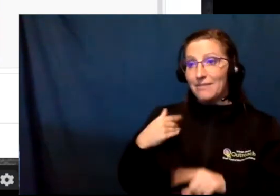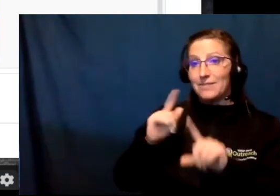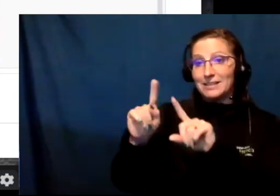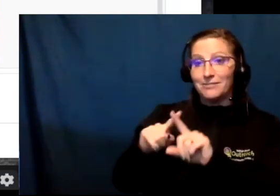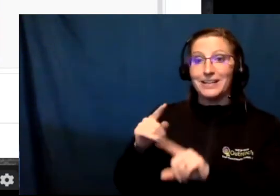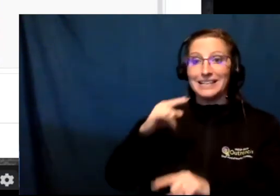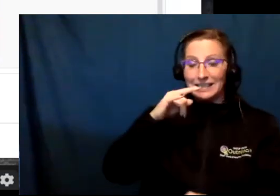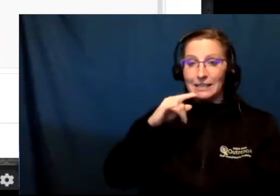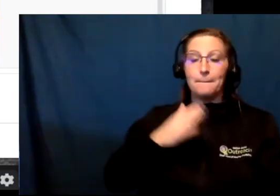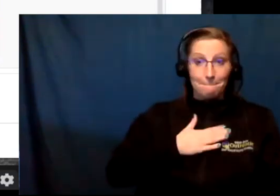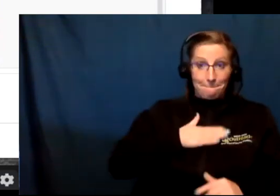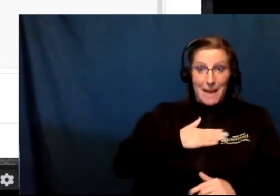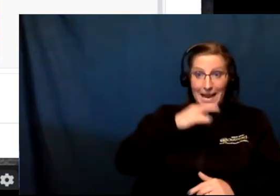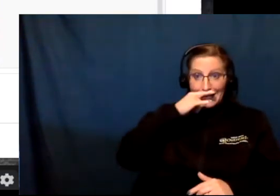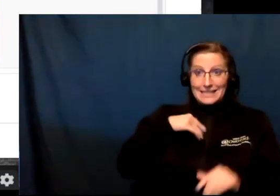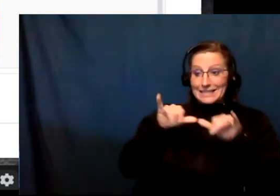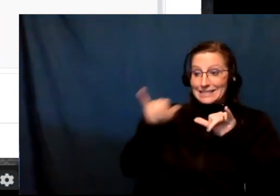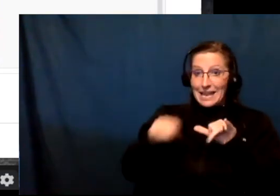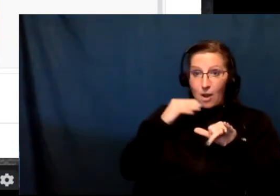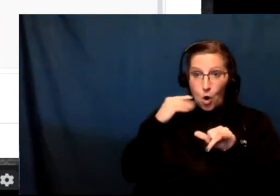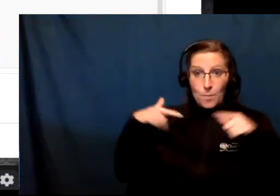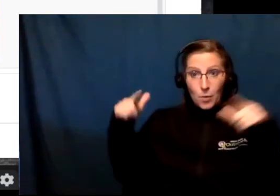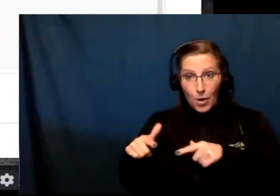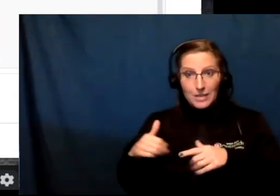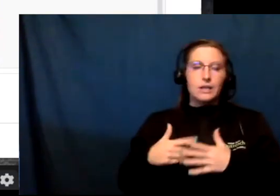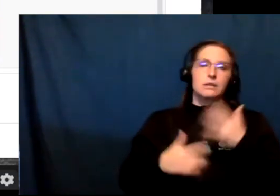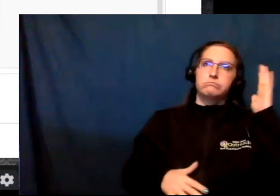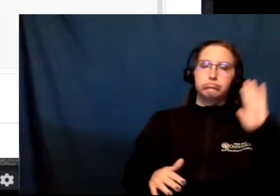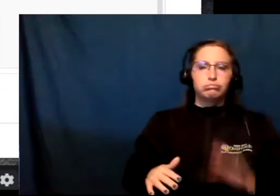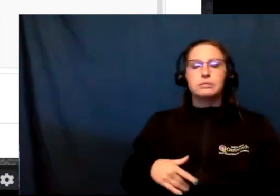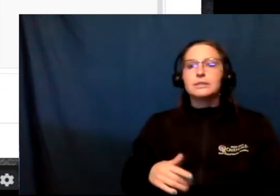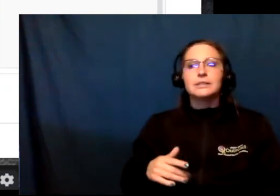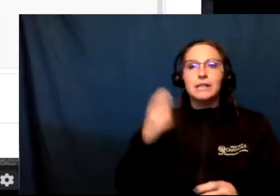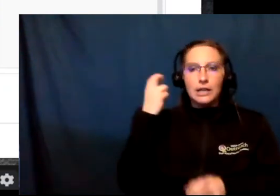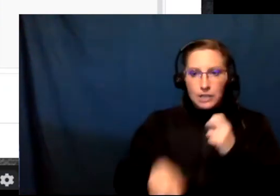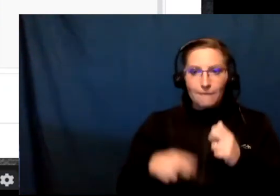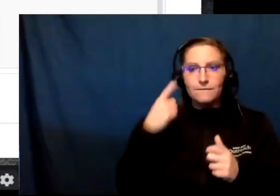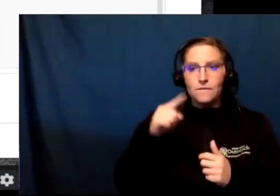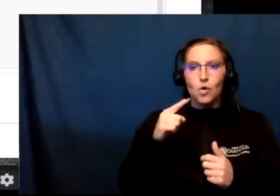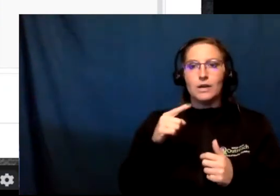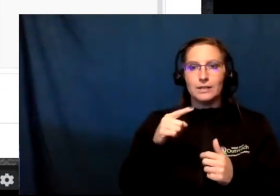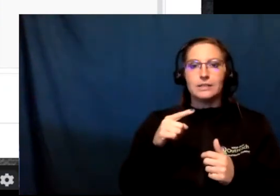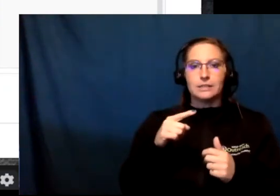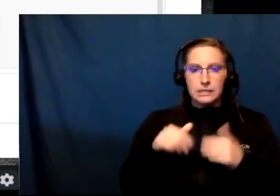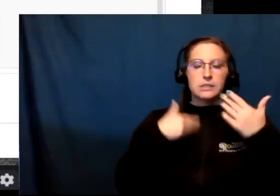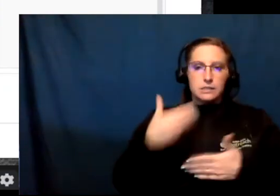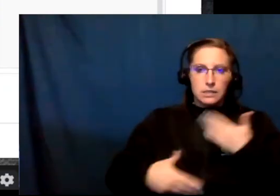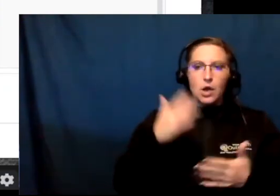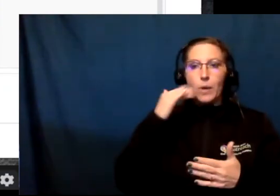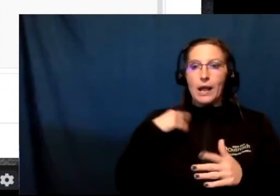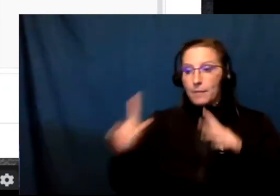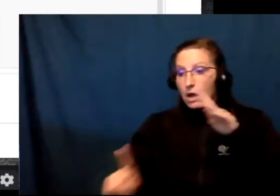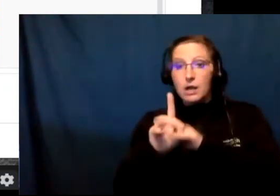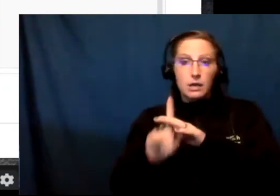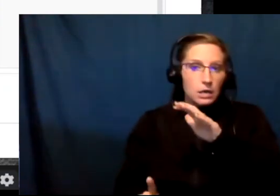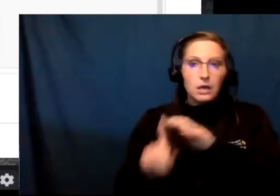had to stay home. So I have to stay home with them. It was really, really hard to get some traction going because I was in and out and in